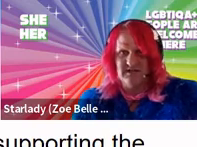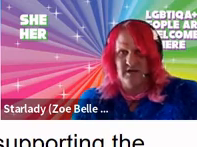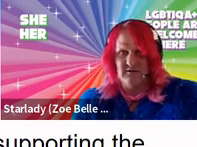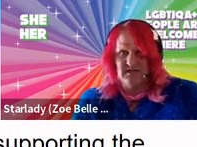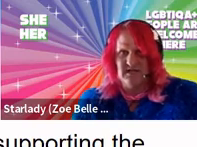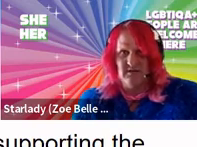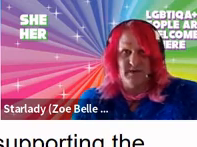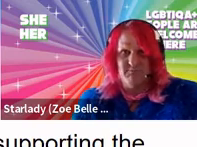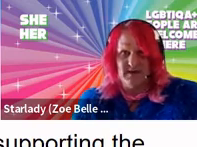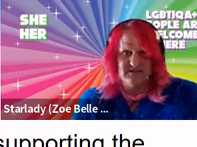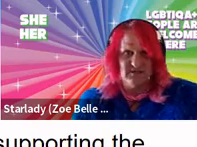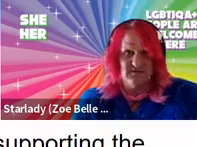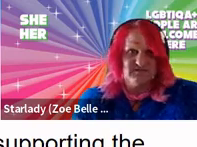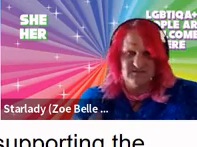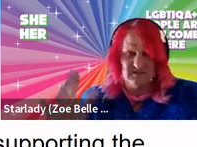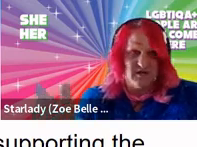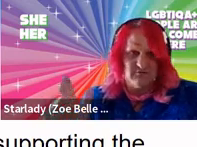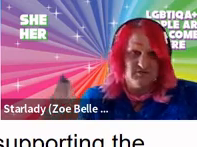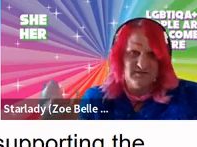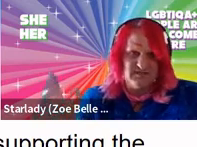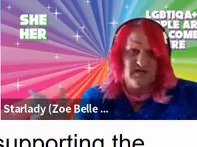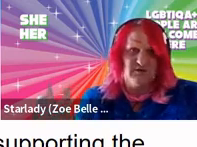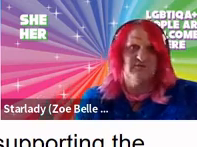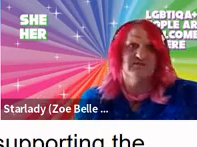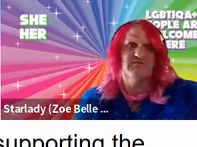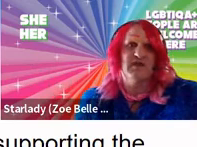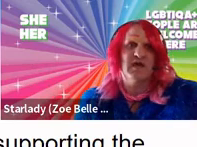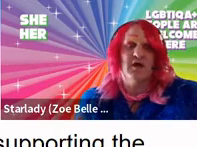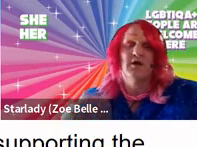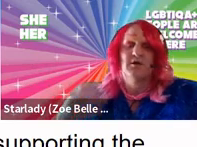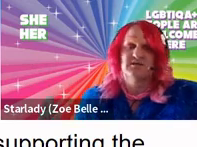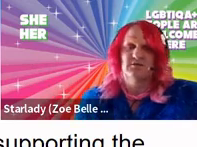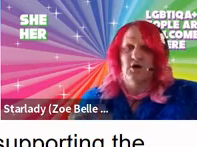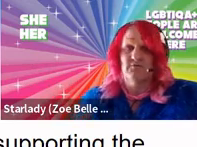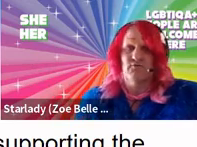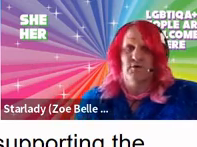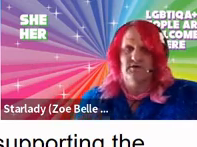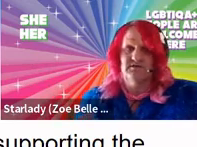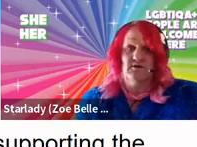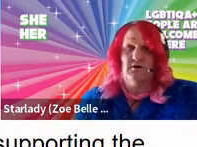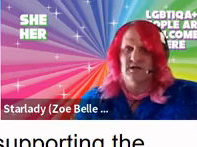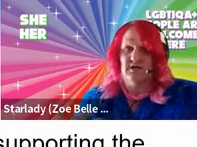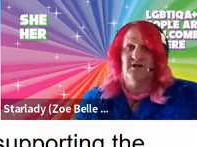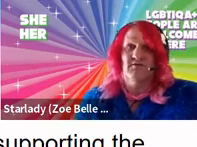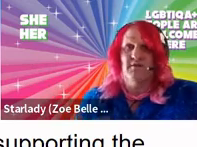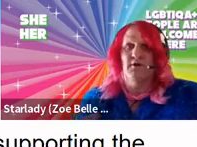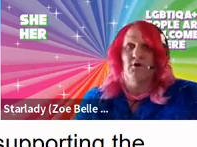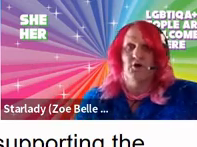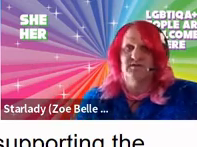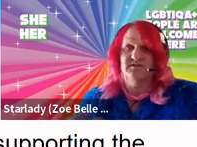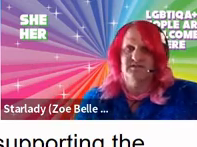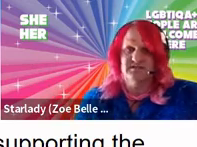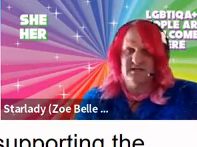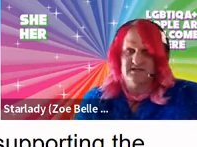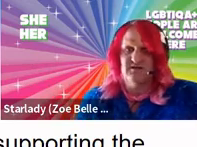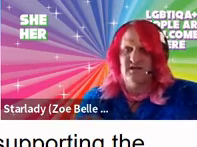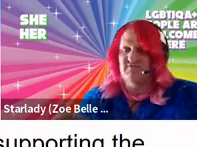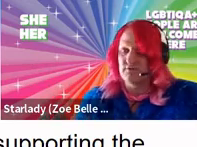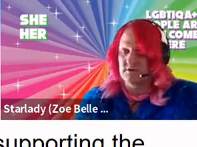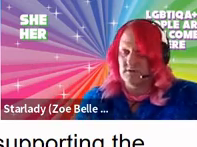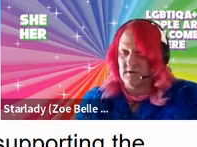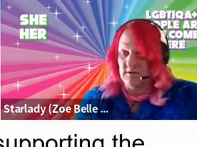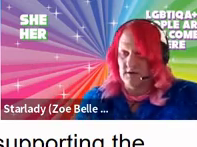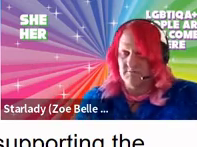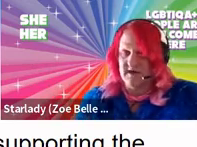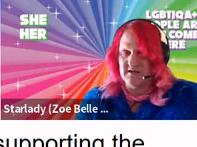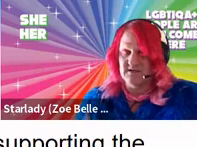developed around AOD bed-based services and LGBTI inclusive care. There's a lot of work has gone in and around the homelessness sector, and